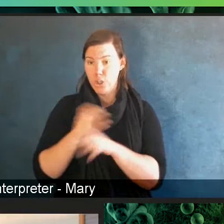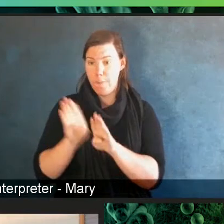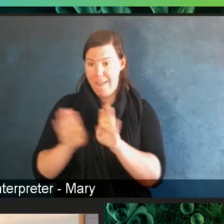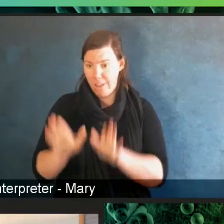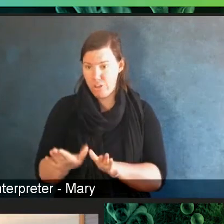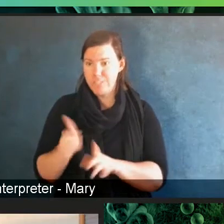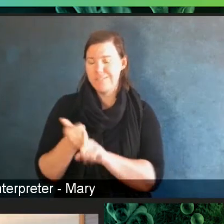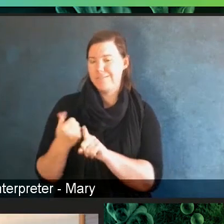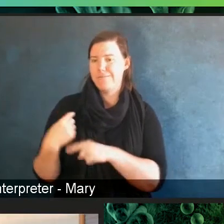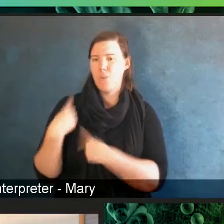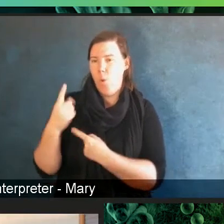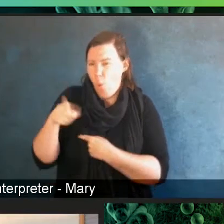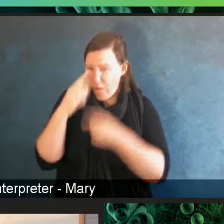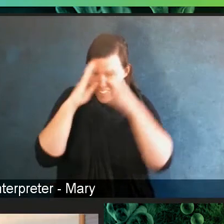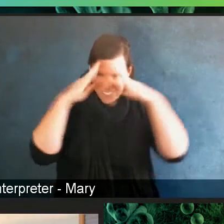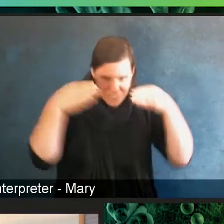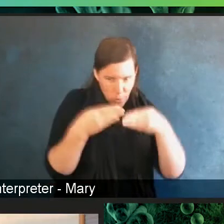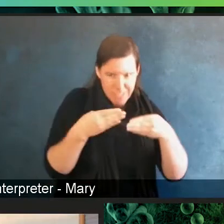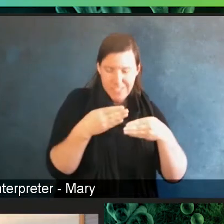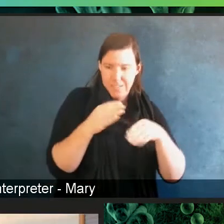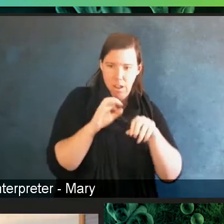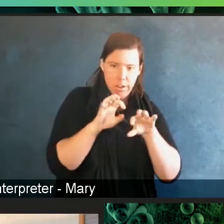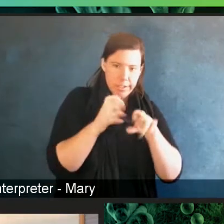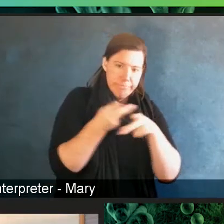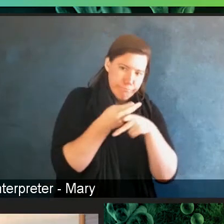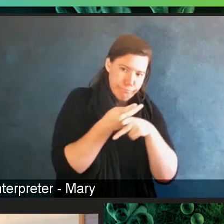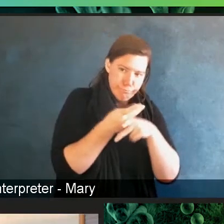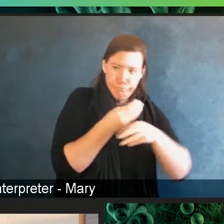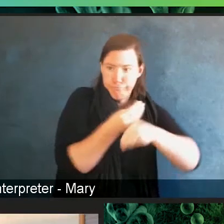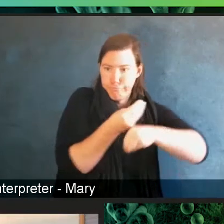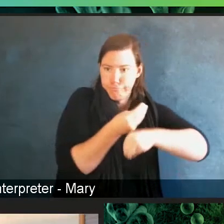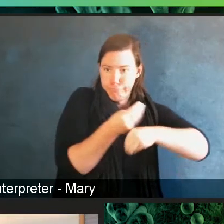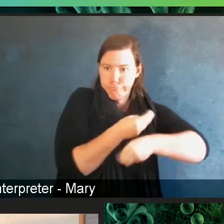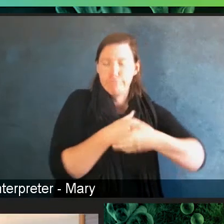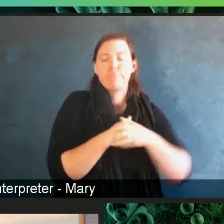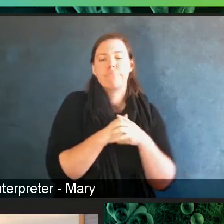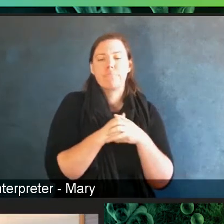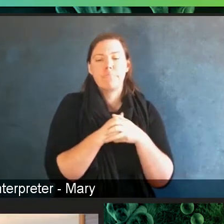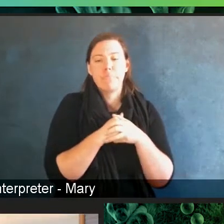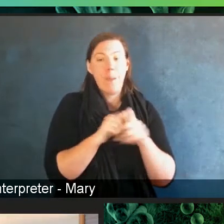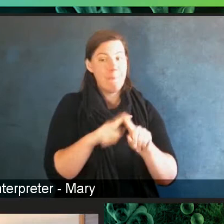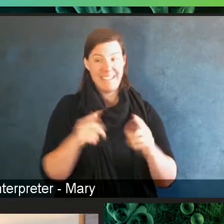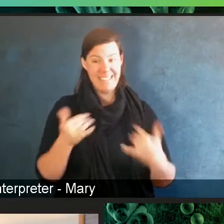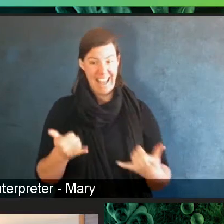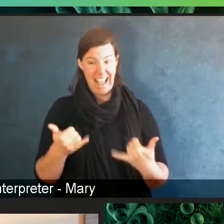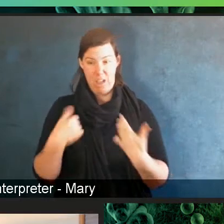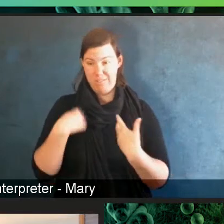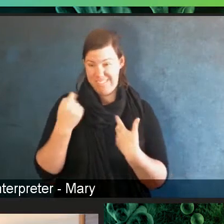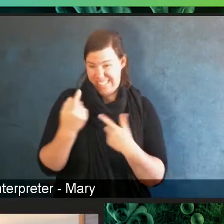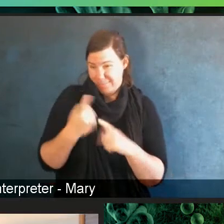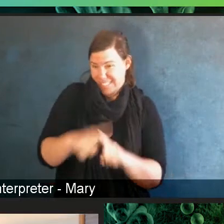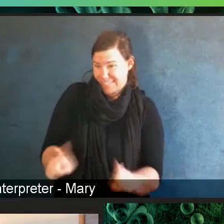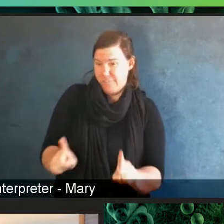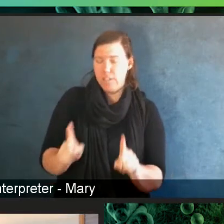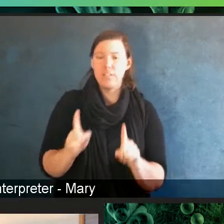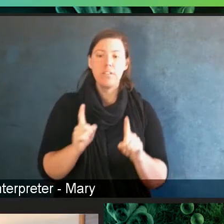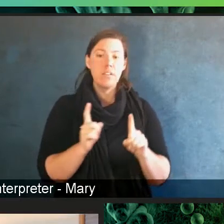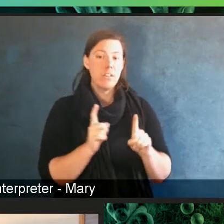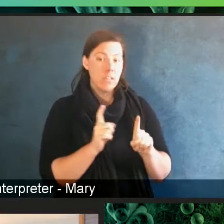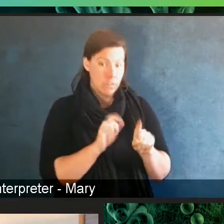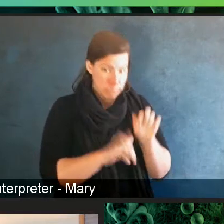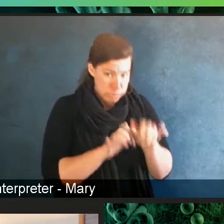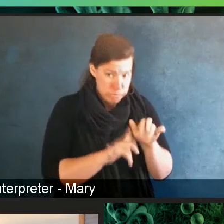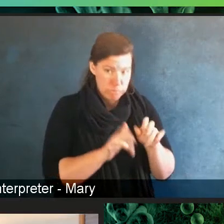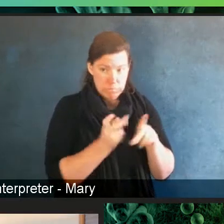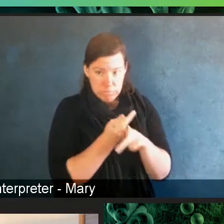These days, I think it's much more organic, where a lot of biologists do a mix of wet lab experiments as well as computational biology.